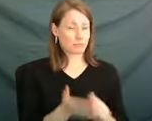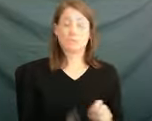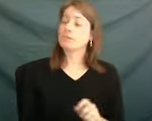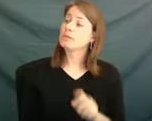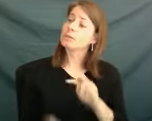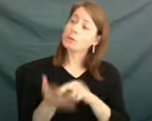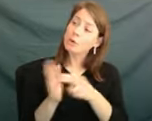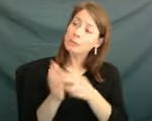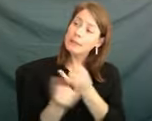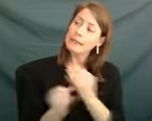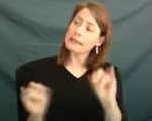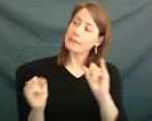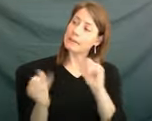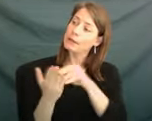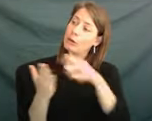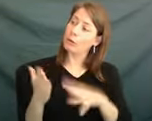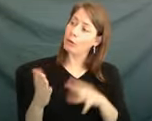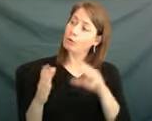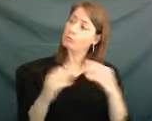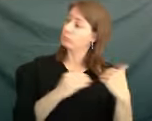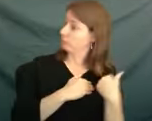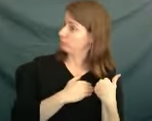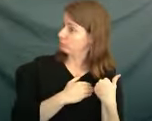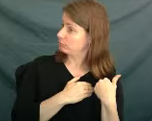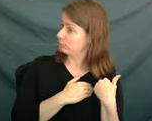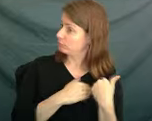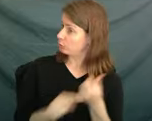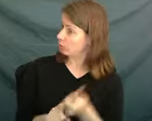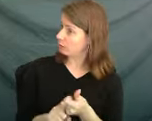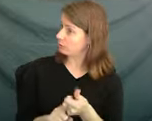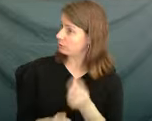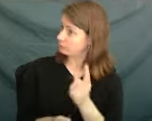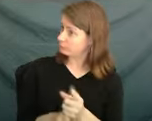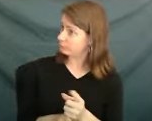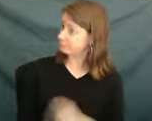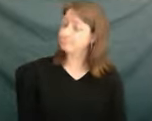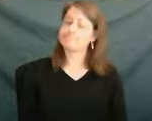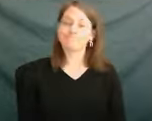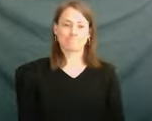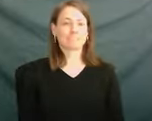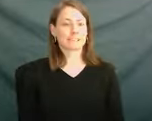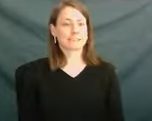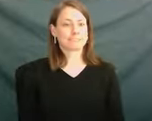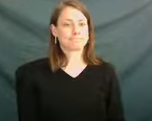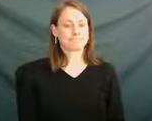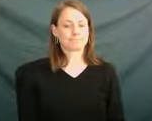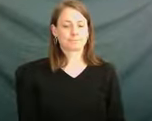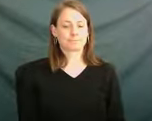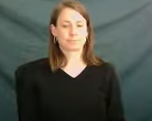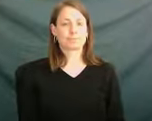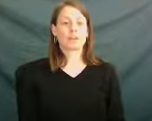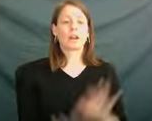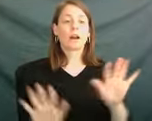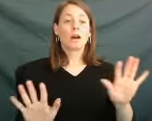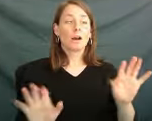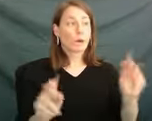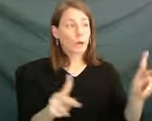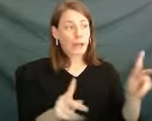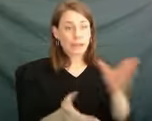if we stop doing the GCSE questions, so stop doing them for me now, please. Took some back from over. Am I